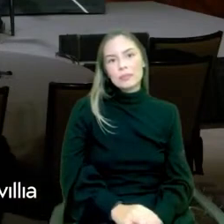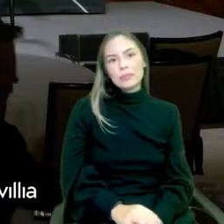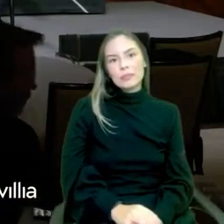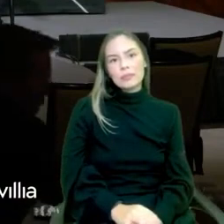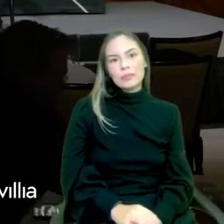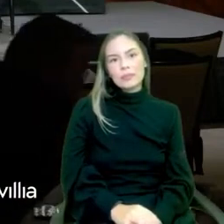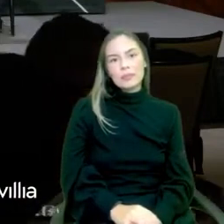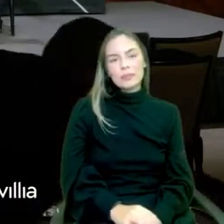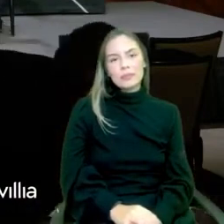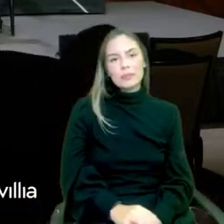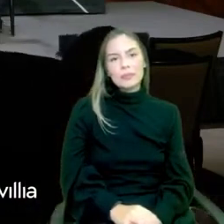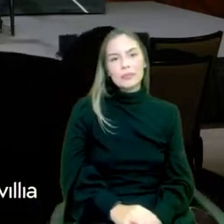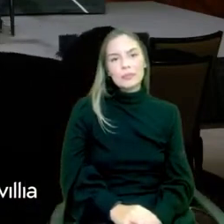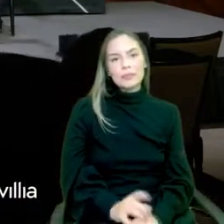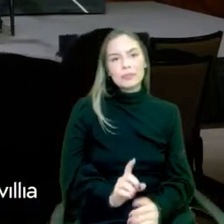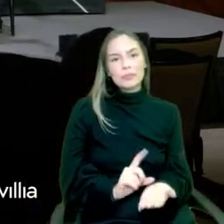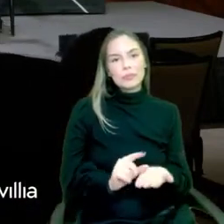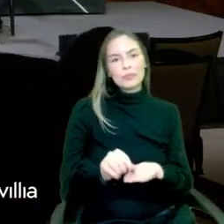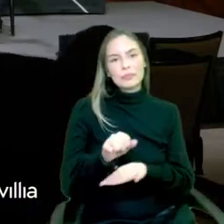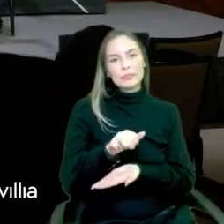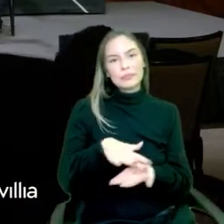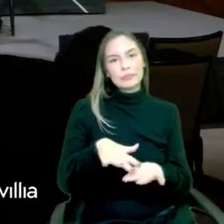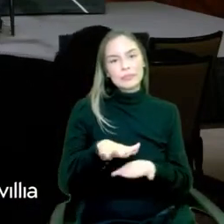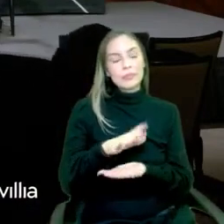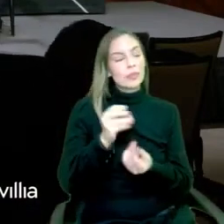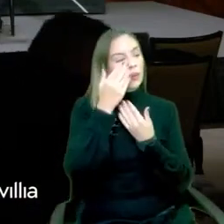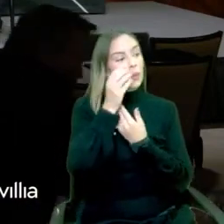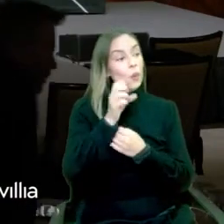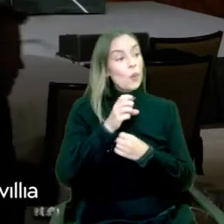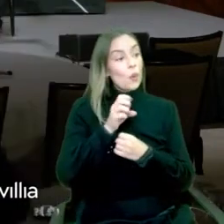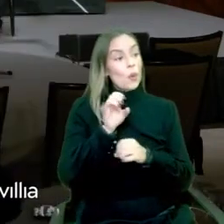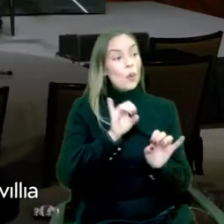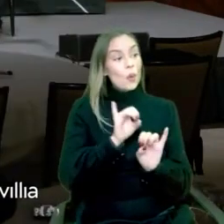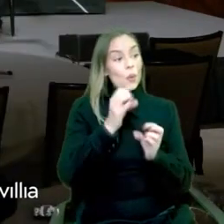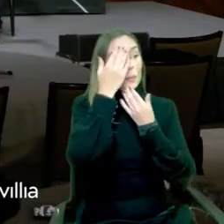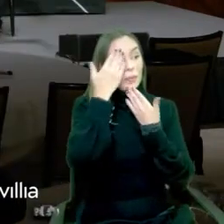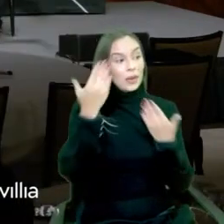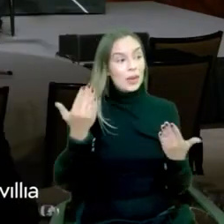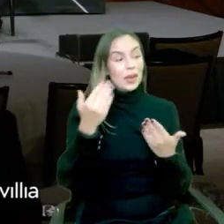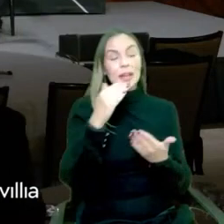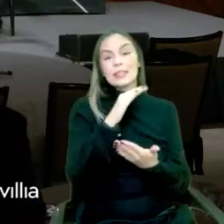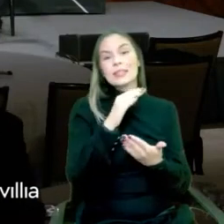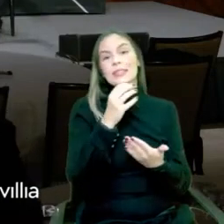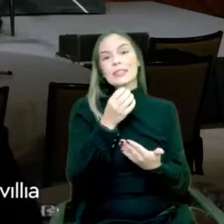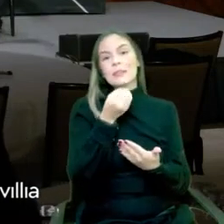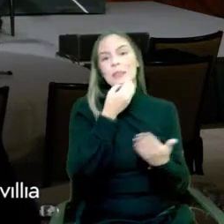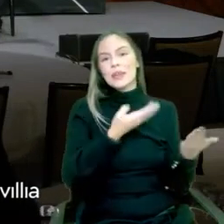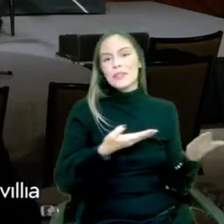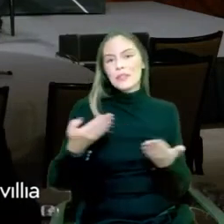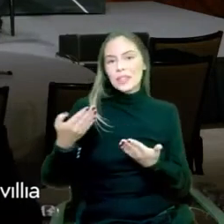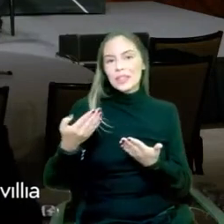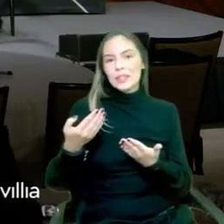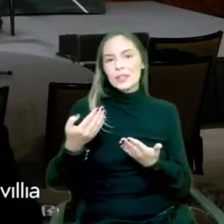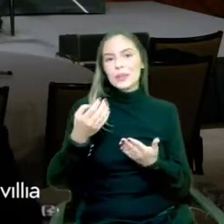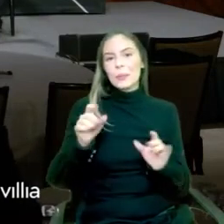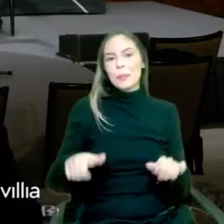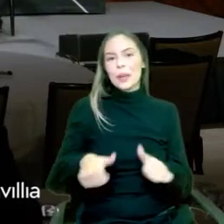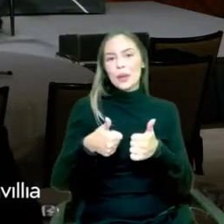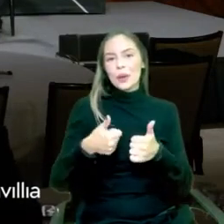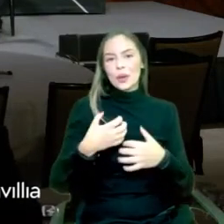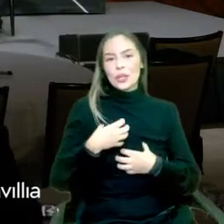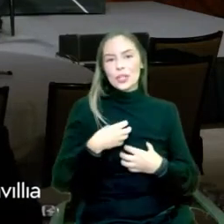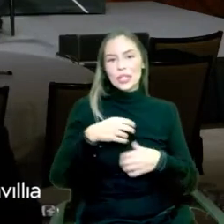welcome. Thank you guys so much. And welcome to our panel discussion, The Better Way, Strategies for Standing Out from